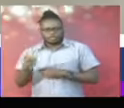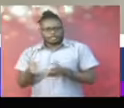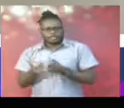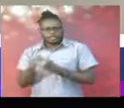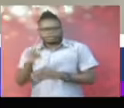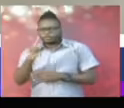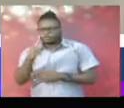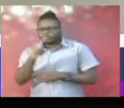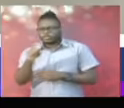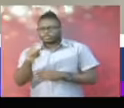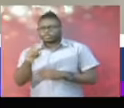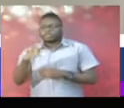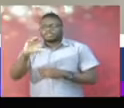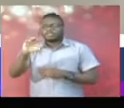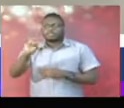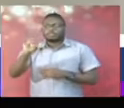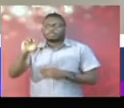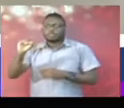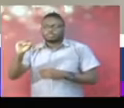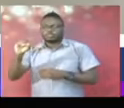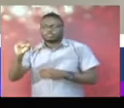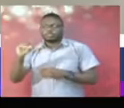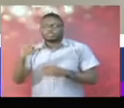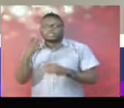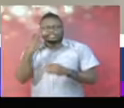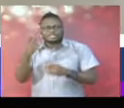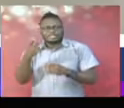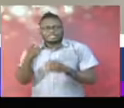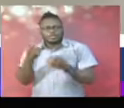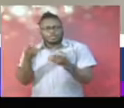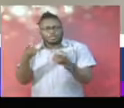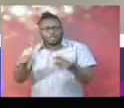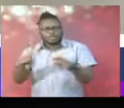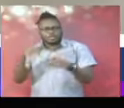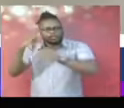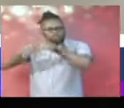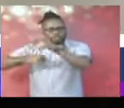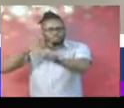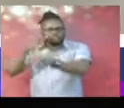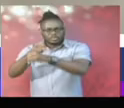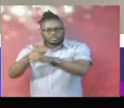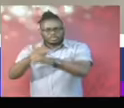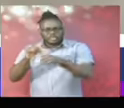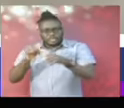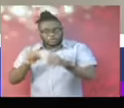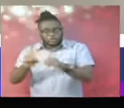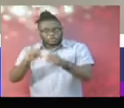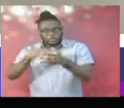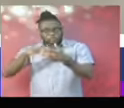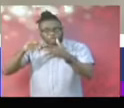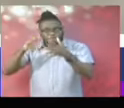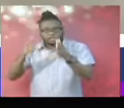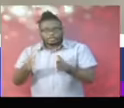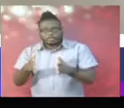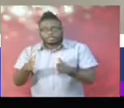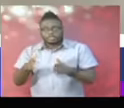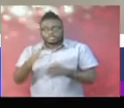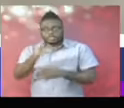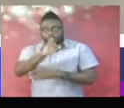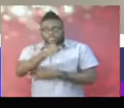where studies are now concluding that the Johnson & Johnson vaccine is not as effective against